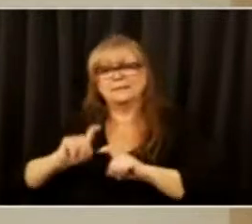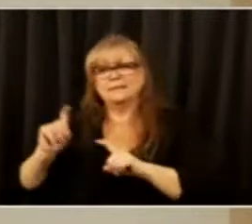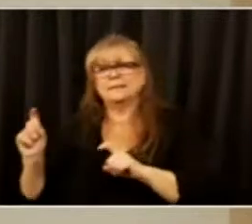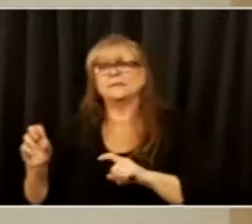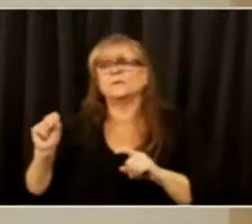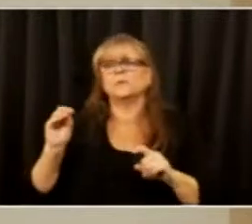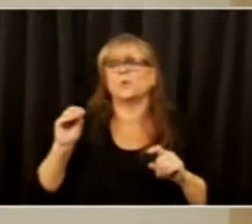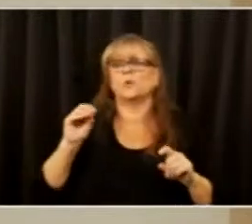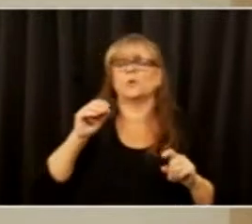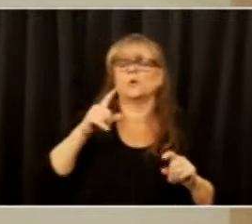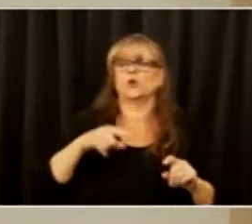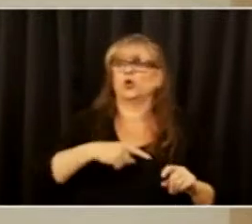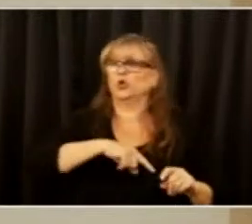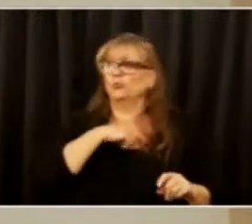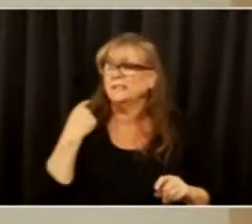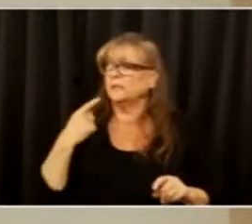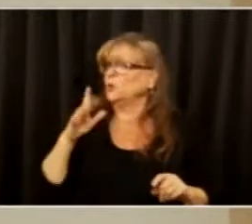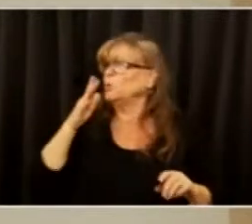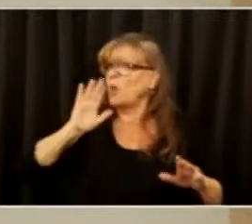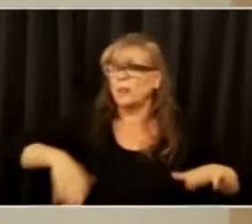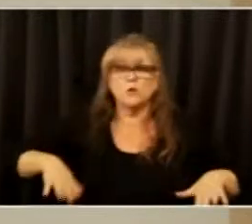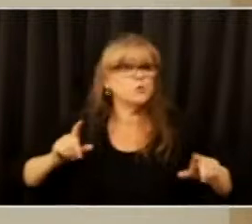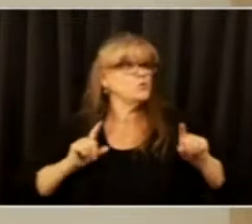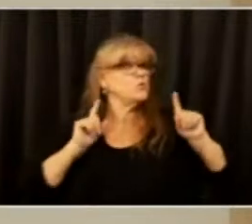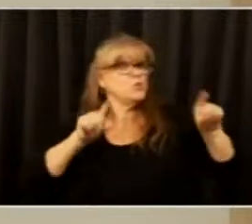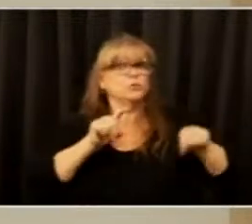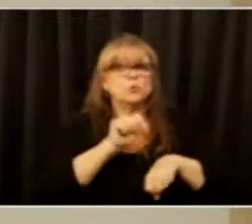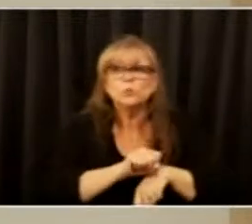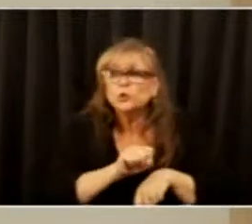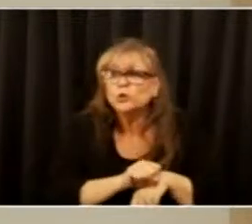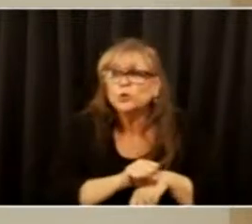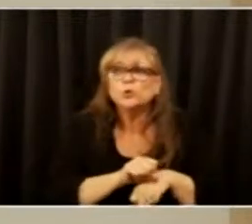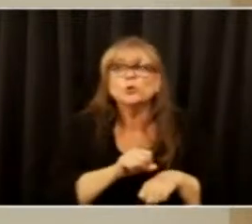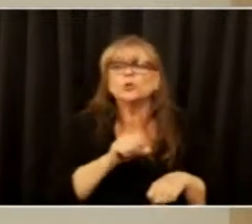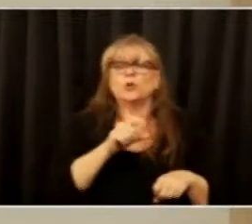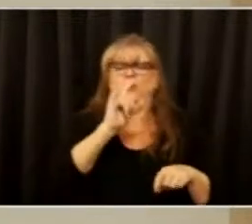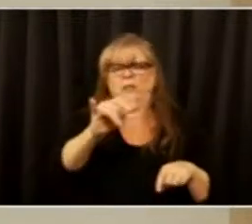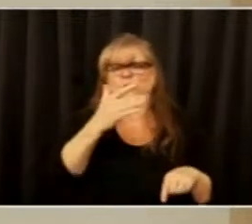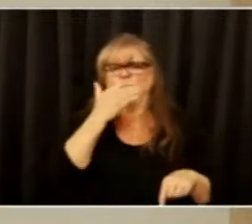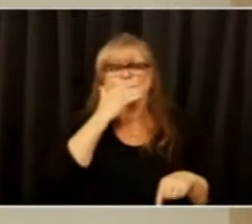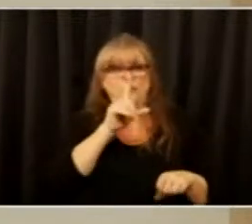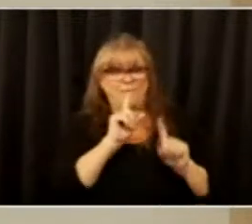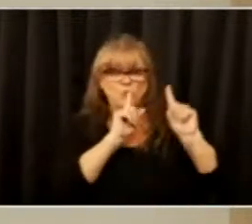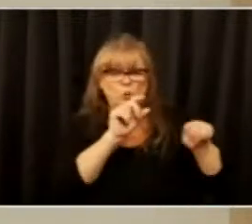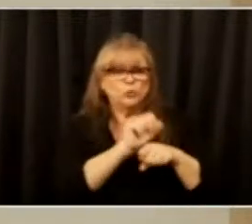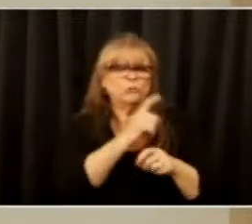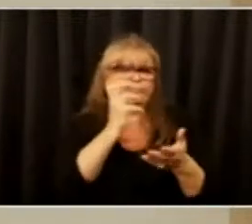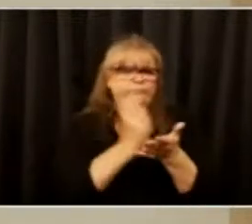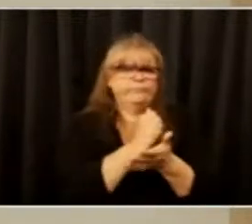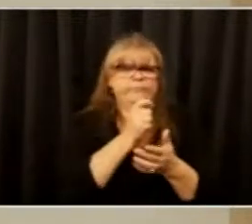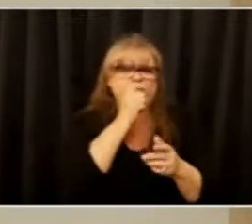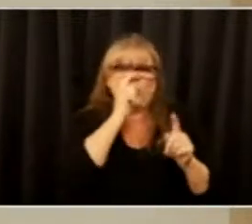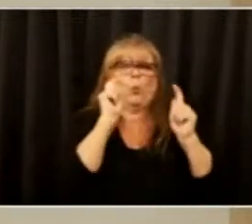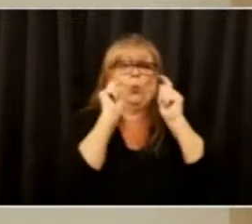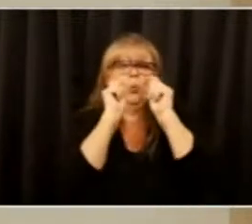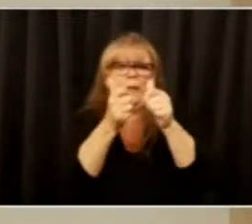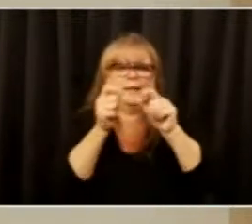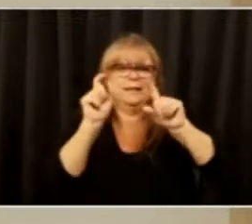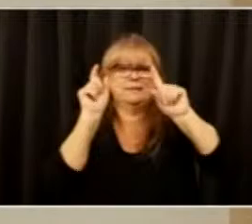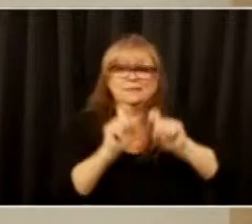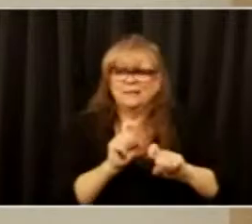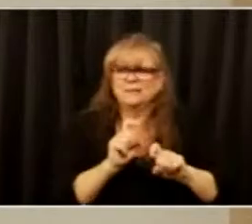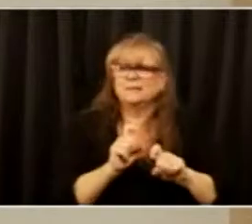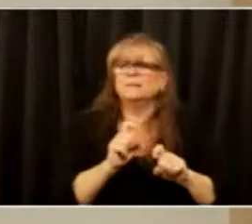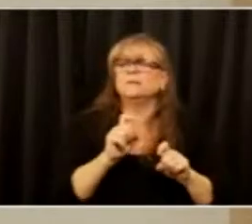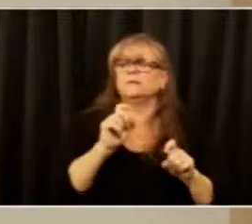going to work or another place infected. So that continues to be a good use of those tests. And we've been sharing information with our partners on how to best